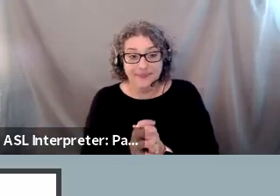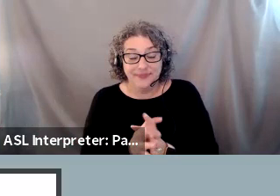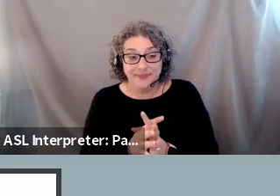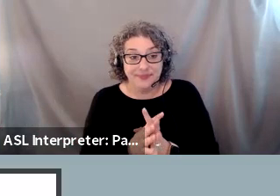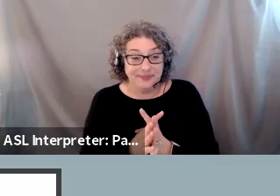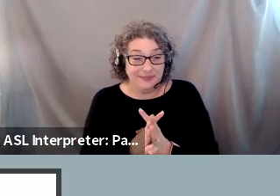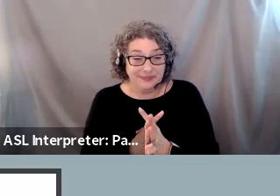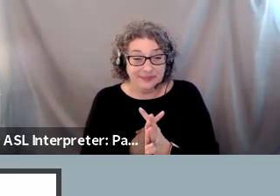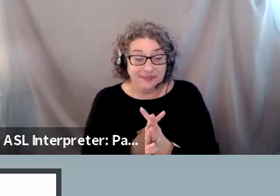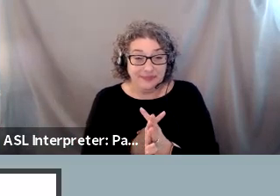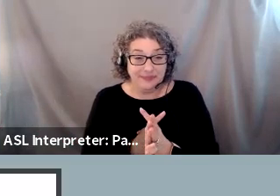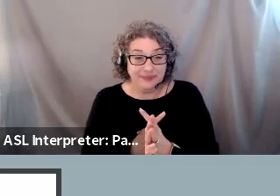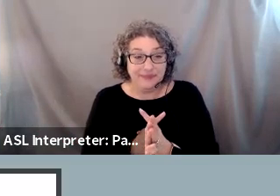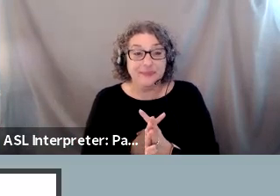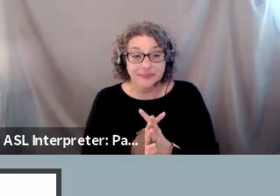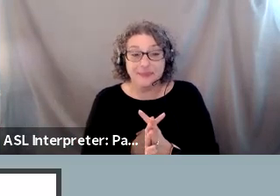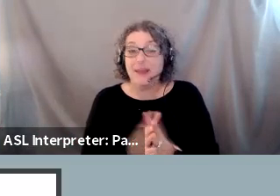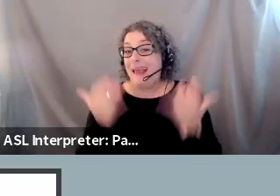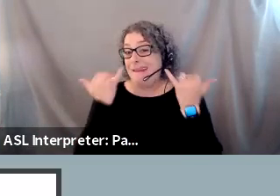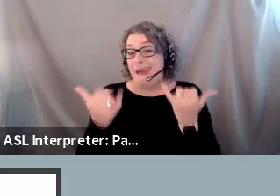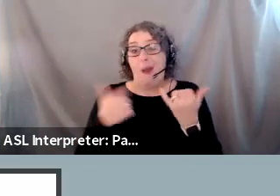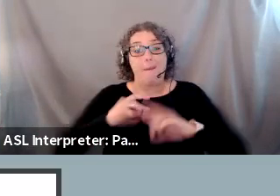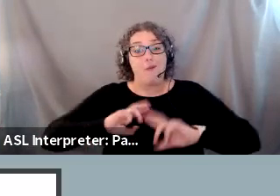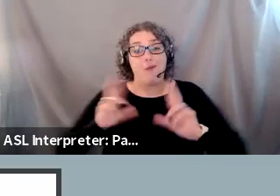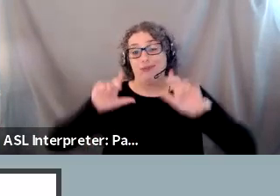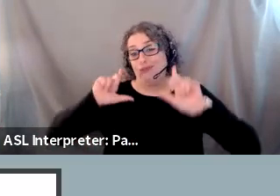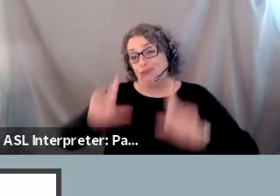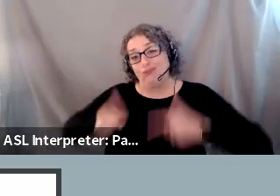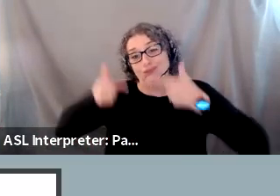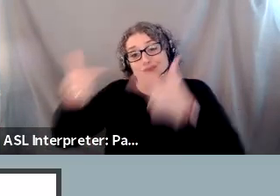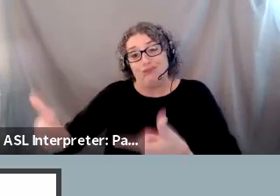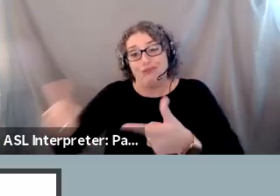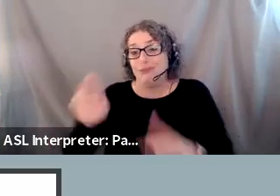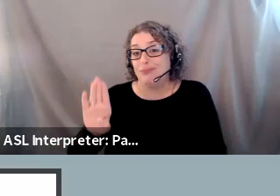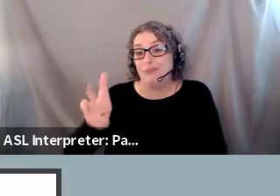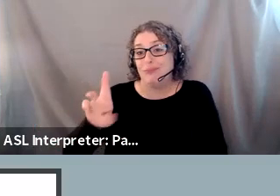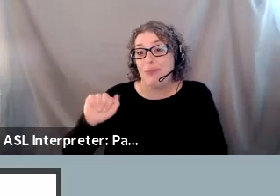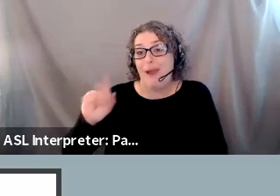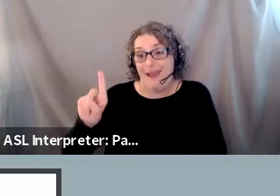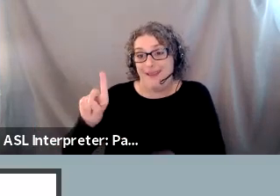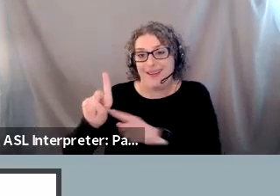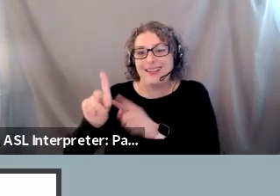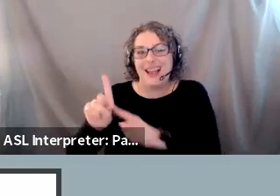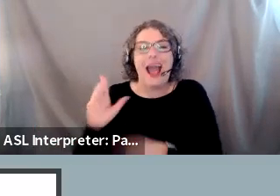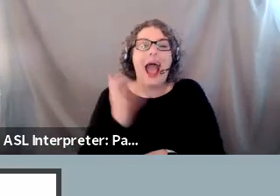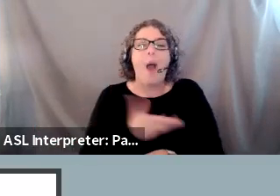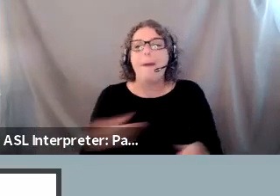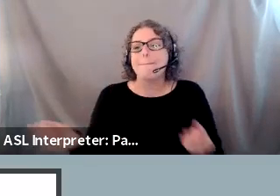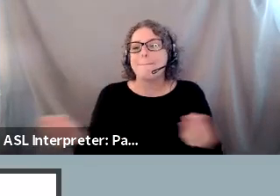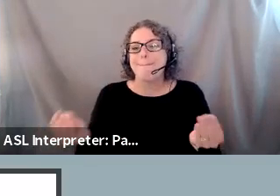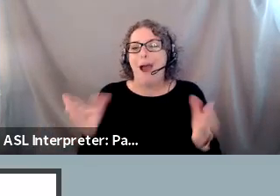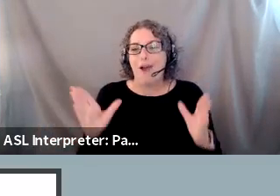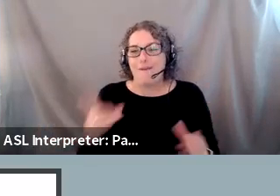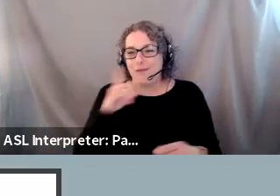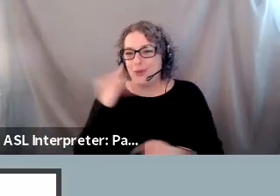so therefore I'm going to turn this over to Brad. He will be our moderator for